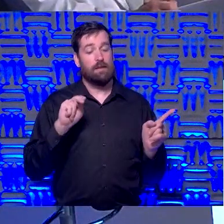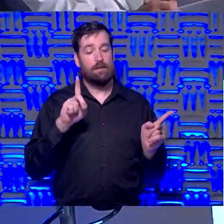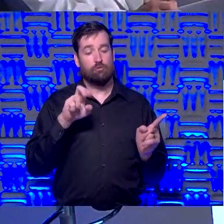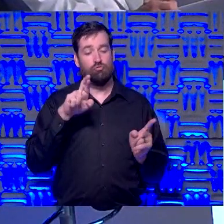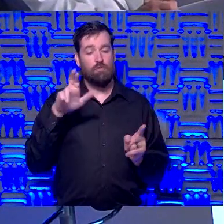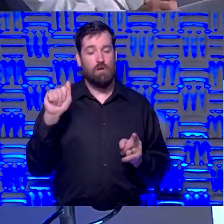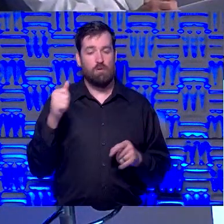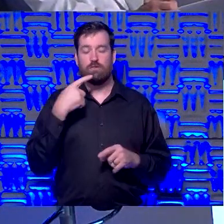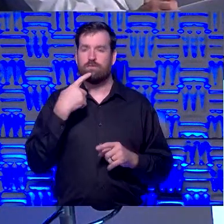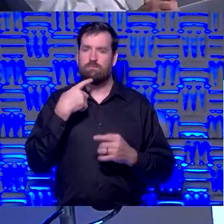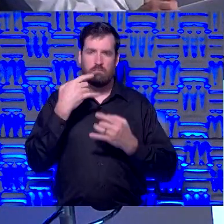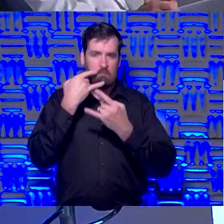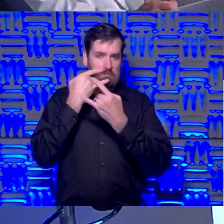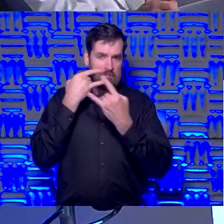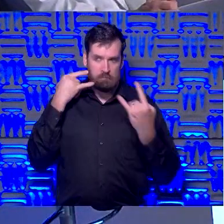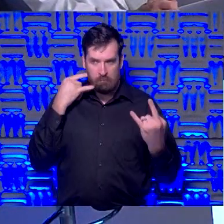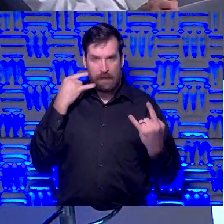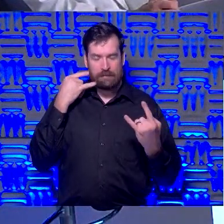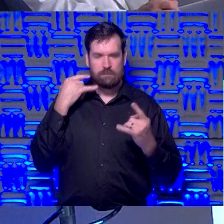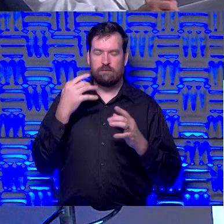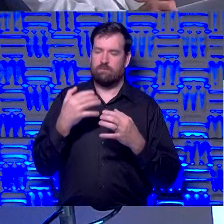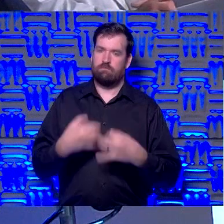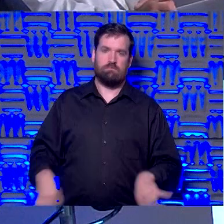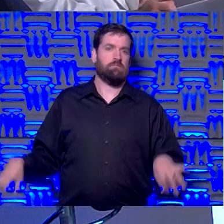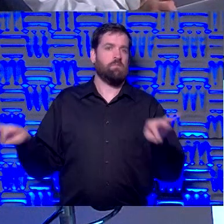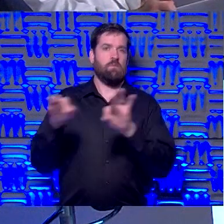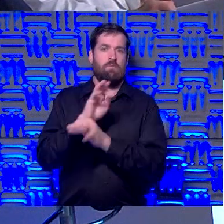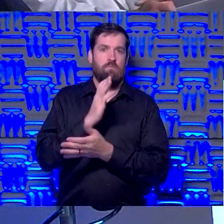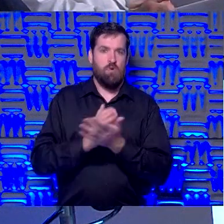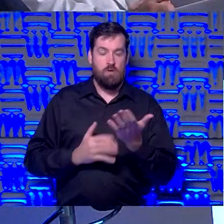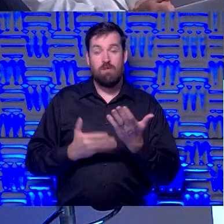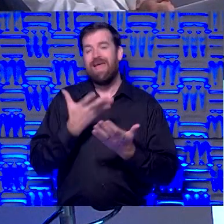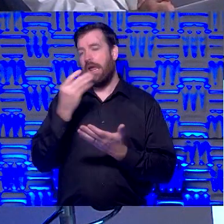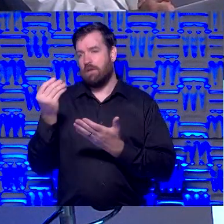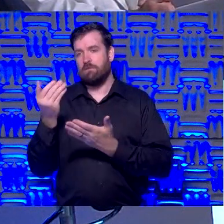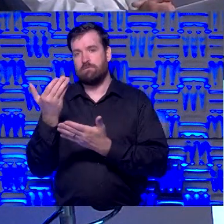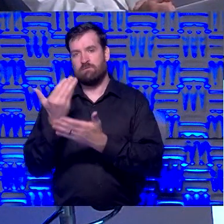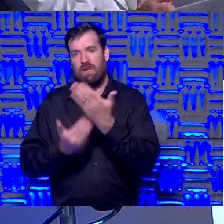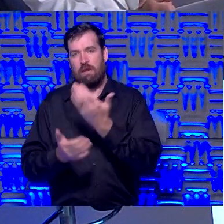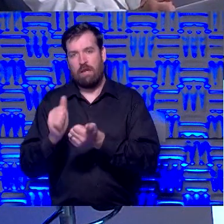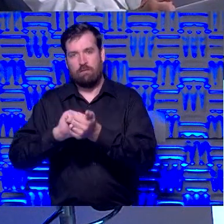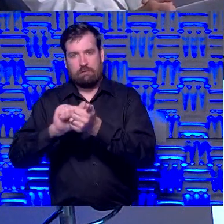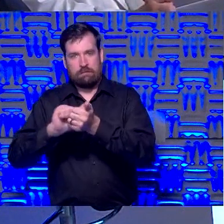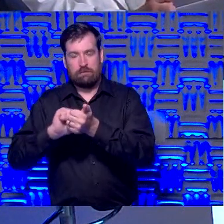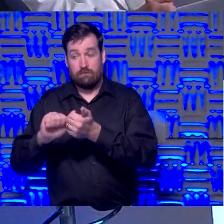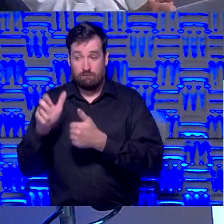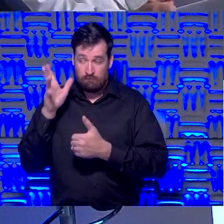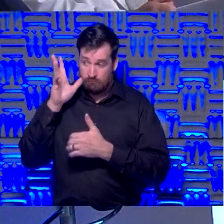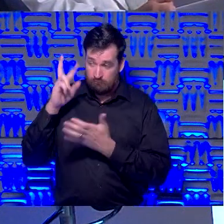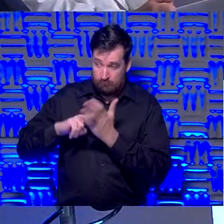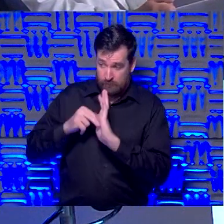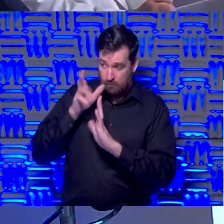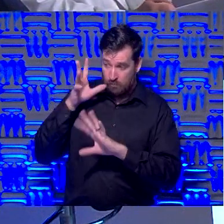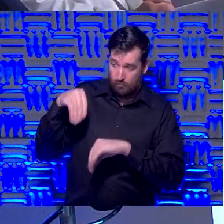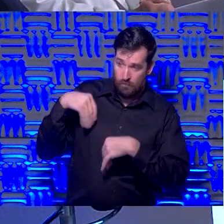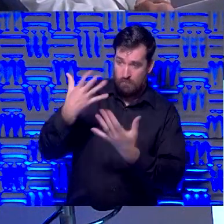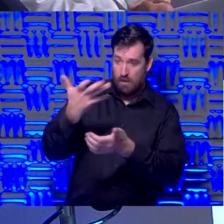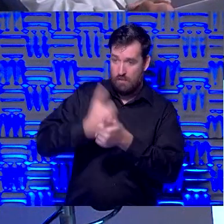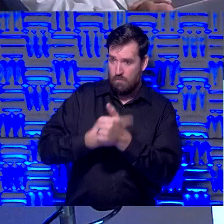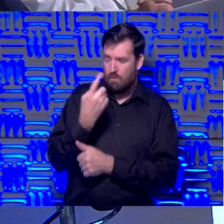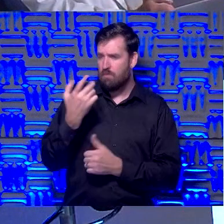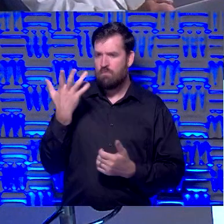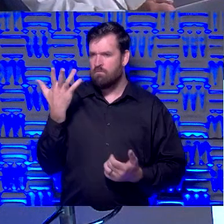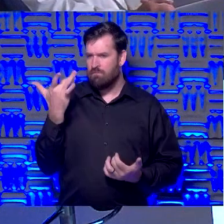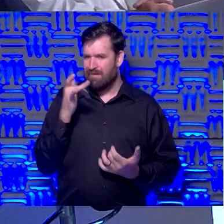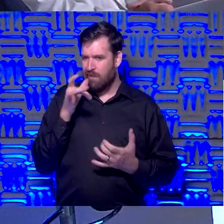says if masks are what makes the difference and hand gel, then will those be provided to everyone? And why don't we